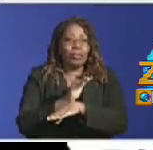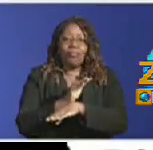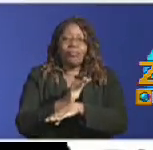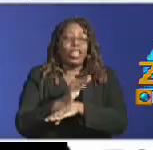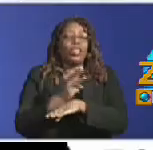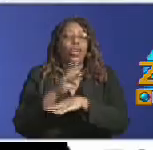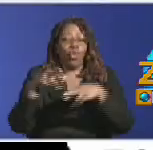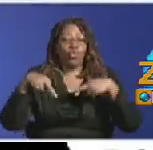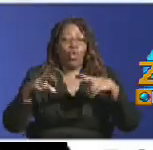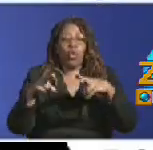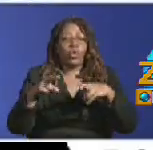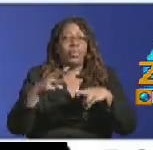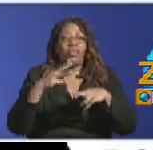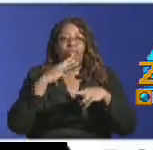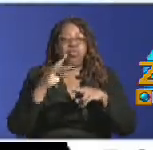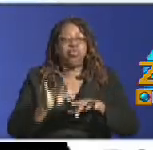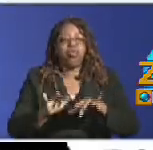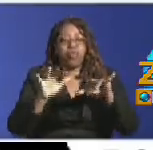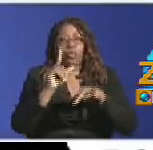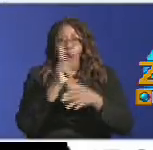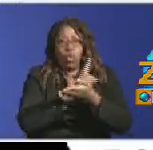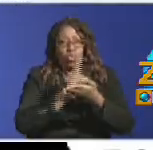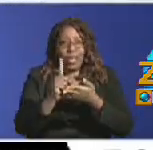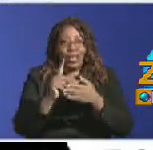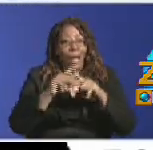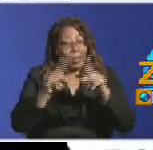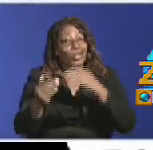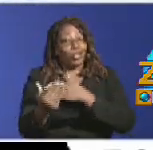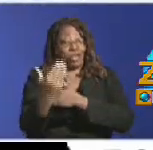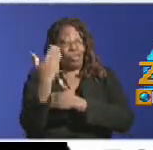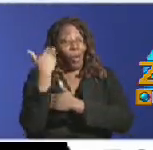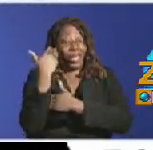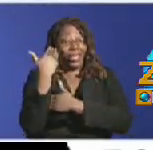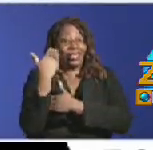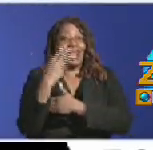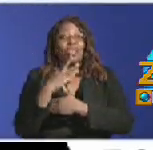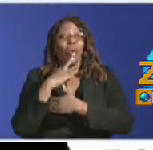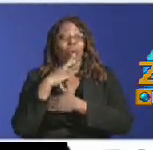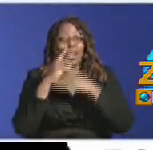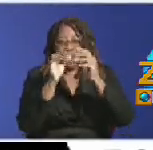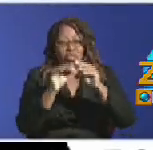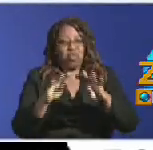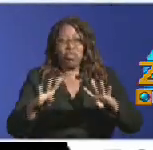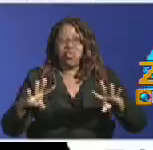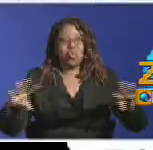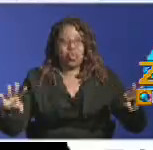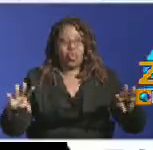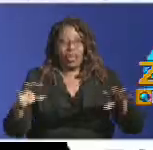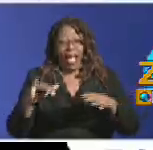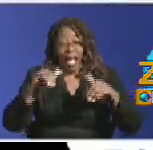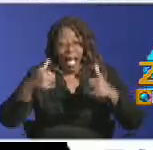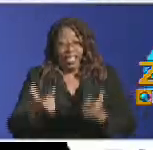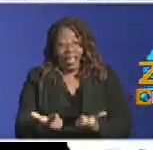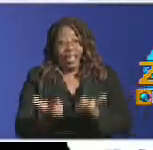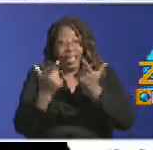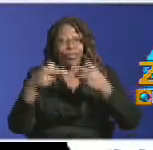flooded for about a week. This morning I surprised, most of the water has disappeared. Seems to me the elevation of the road